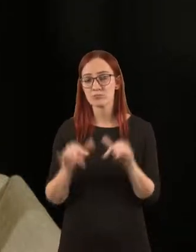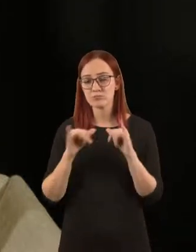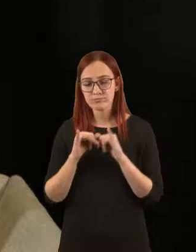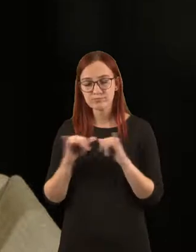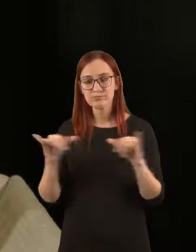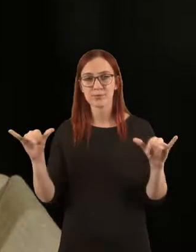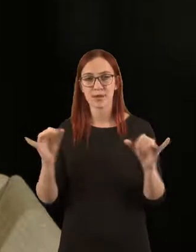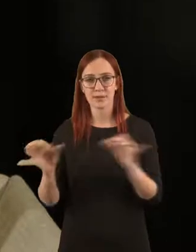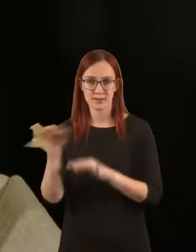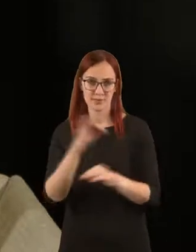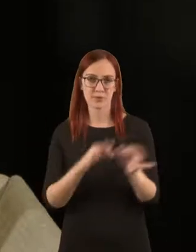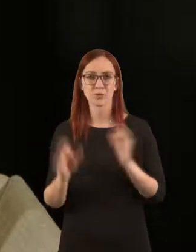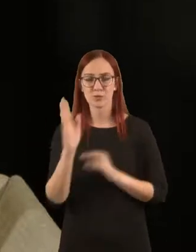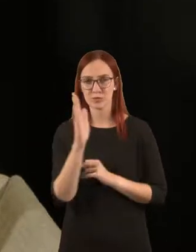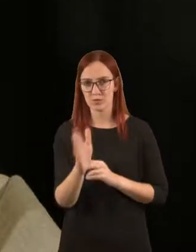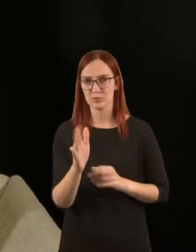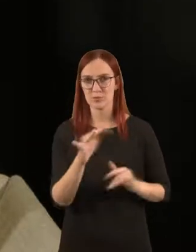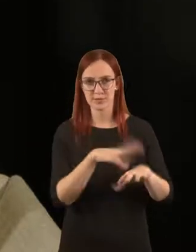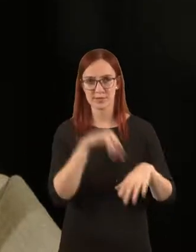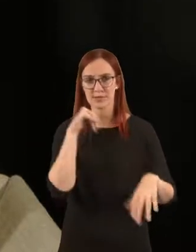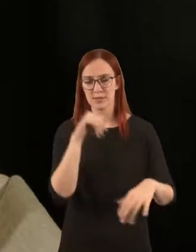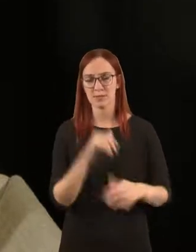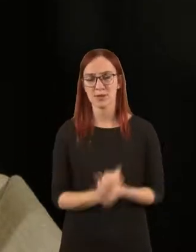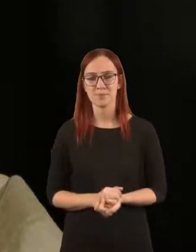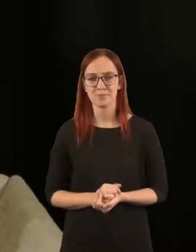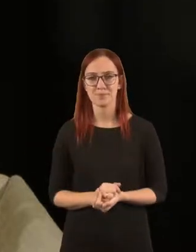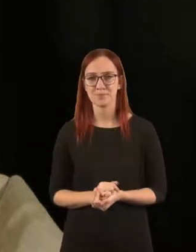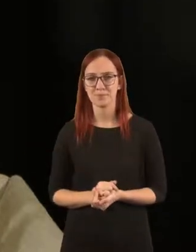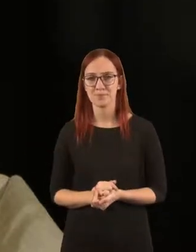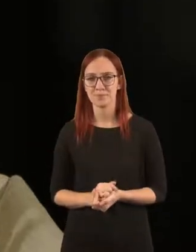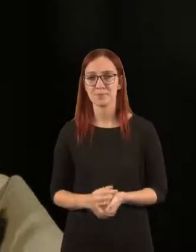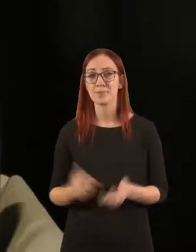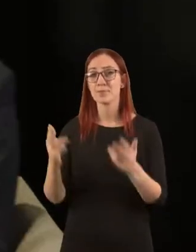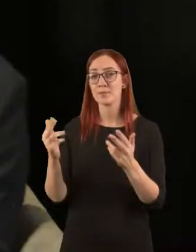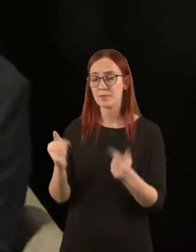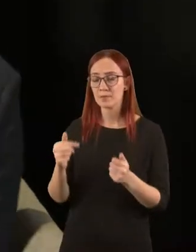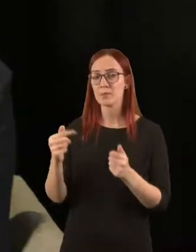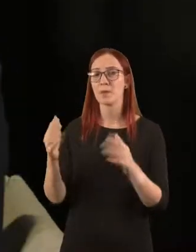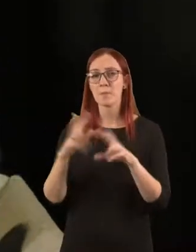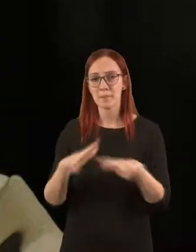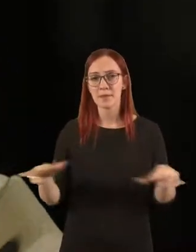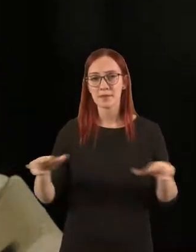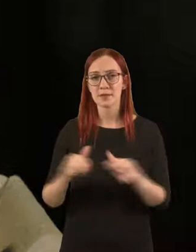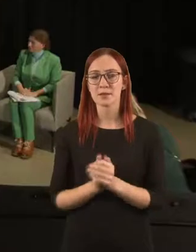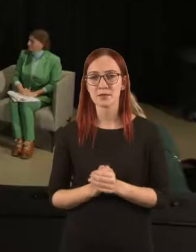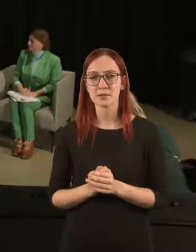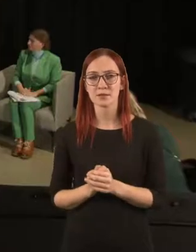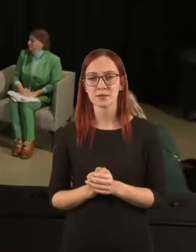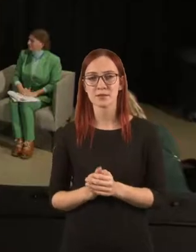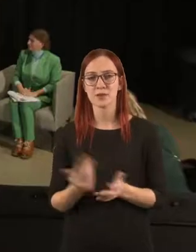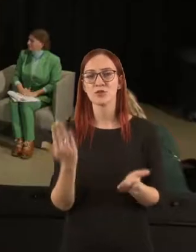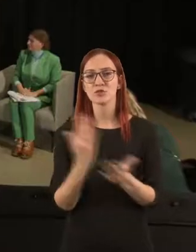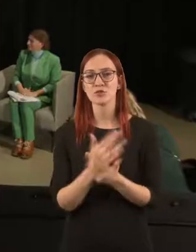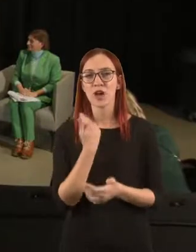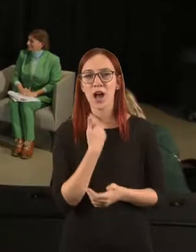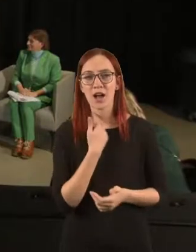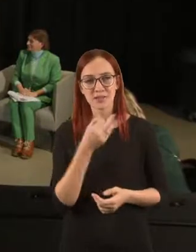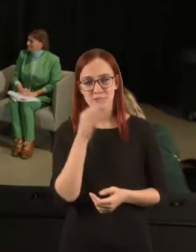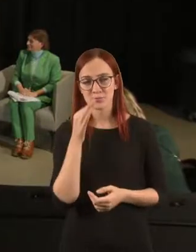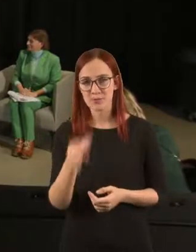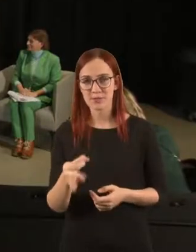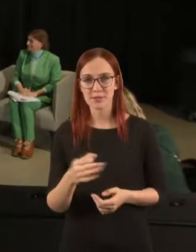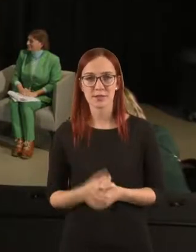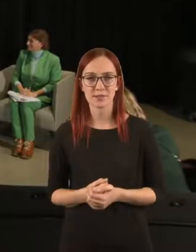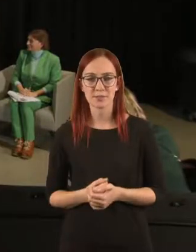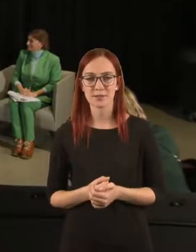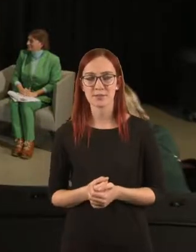be used and for what purpose it will be used. So I believe that there will be a wide discussion